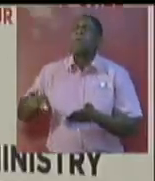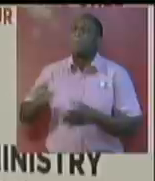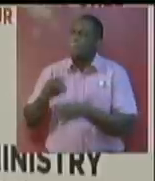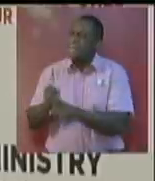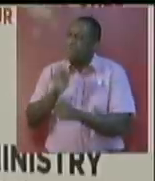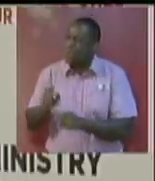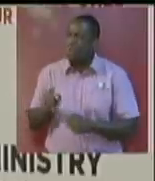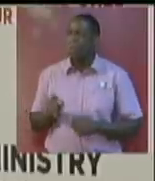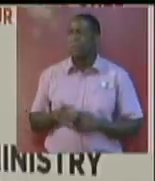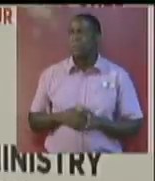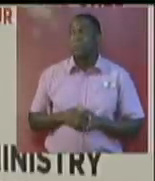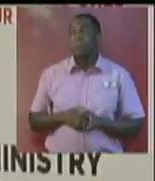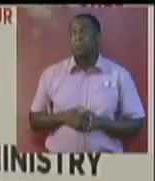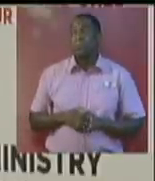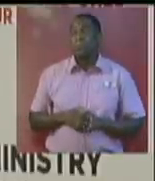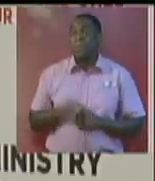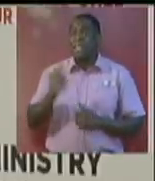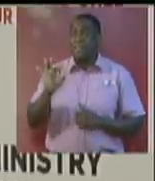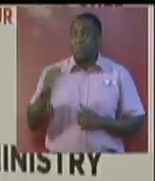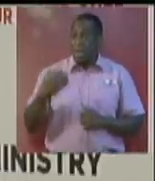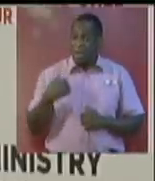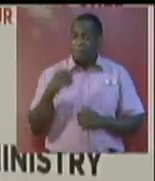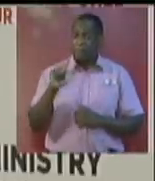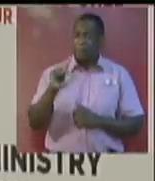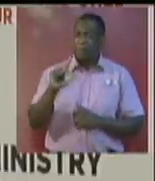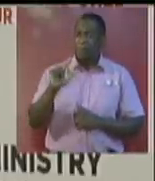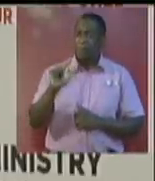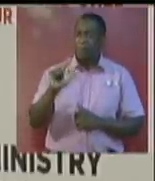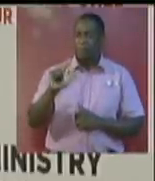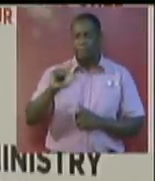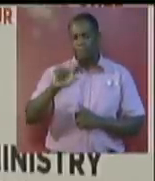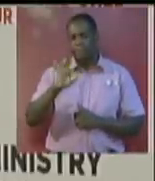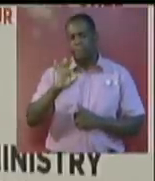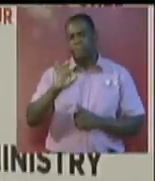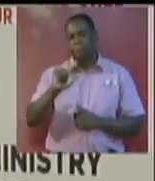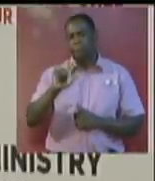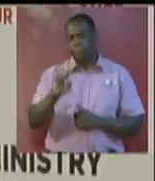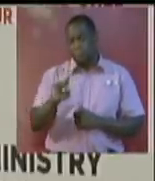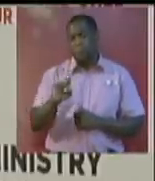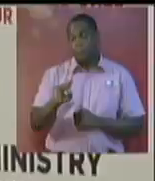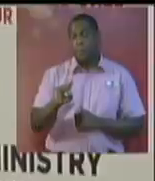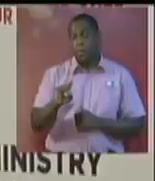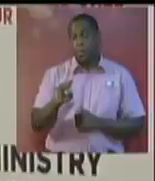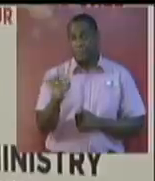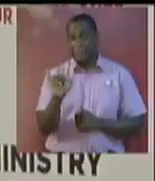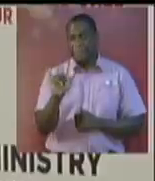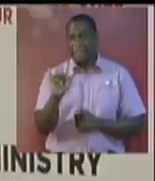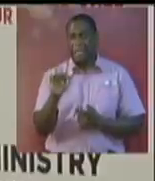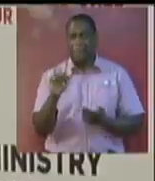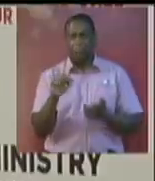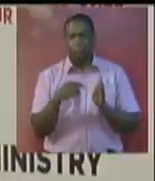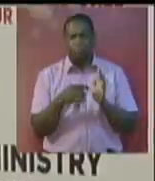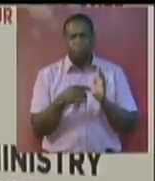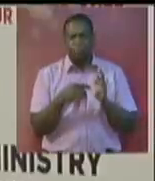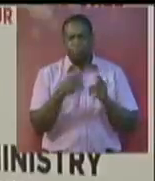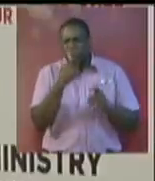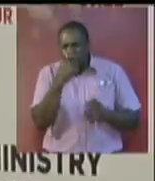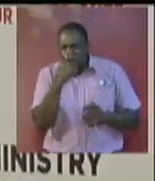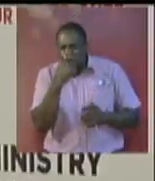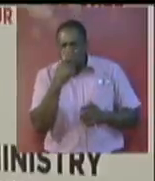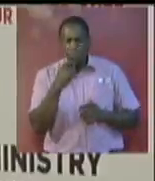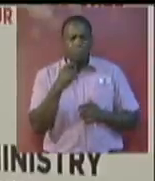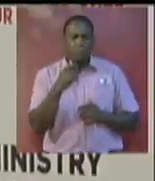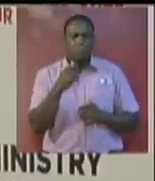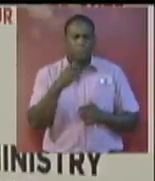if you have flu-like symptoms, and we have been talking for the longest while about what the symptoms are for COVID-19, but if you have